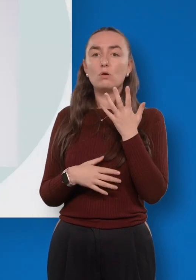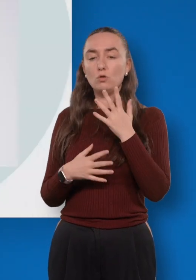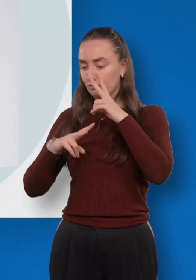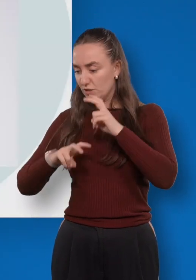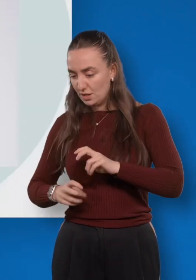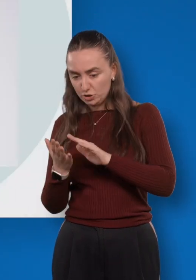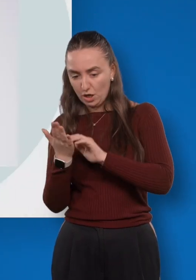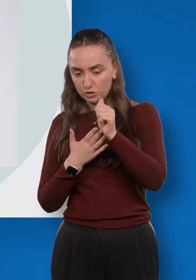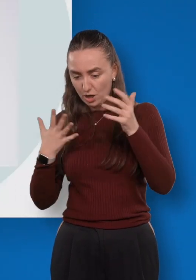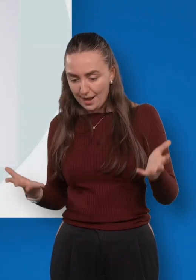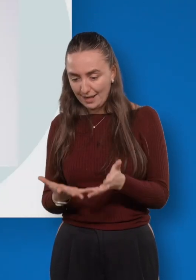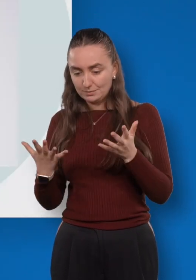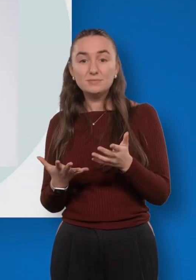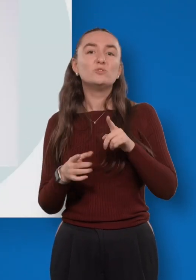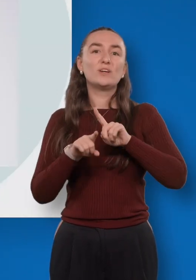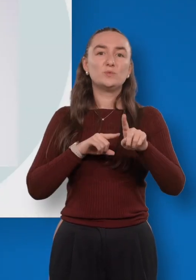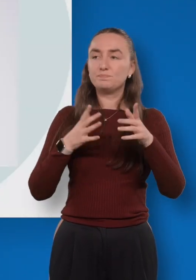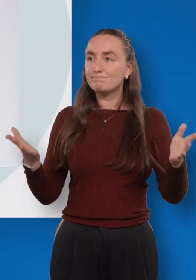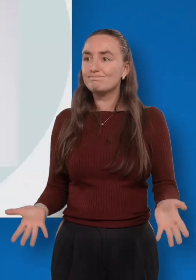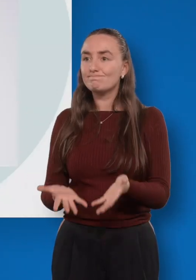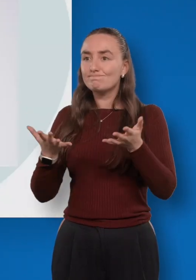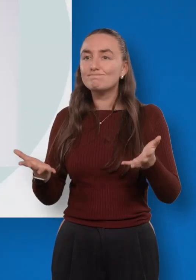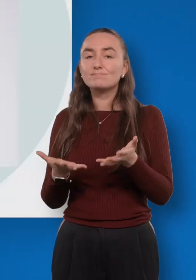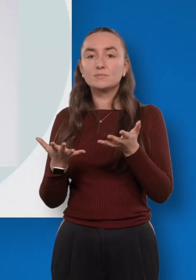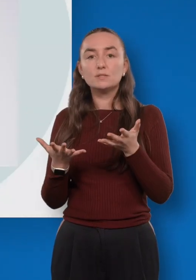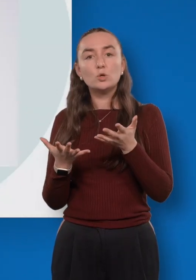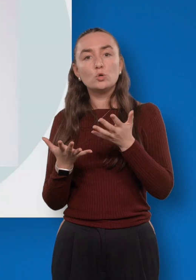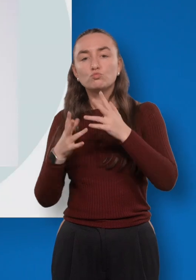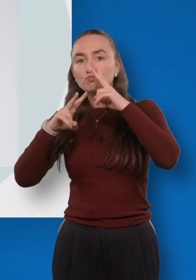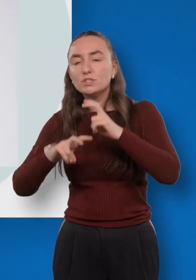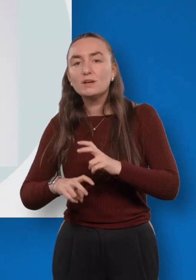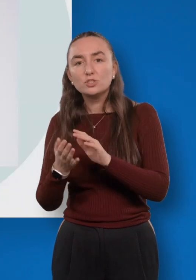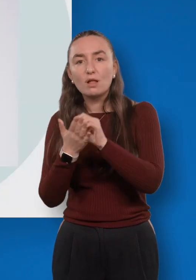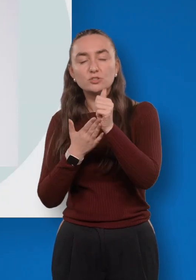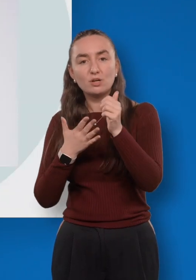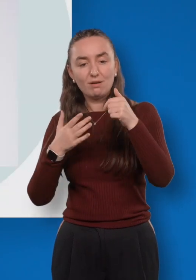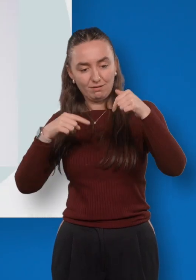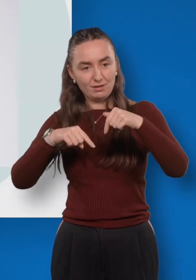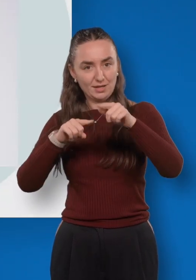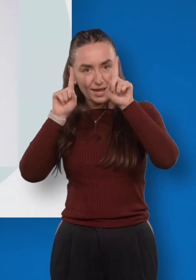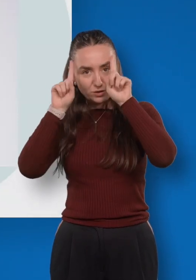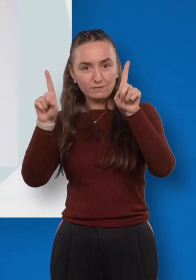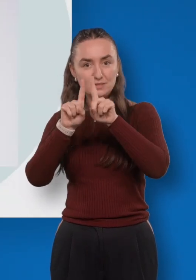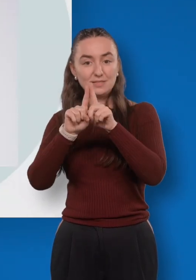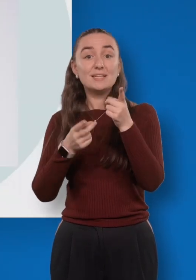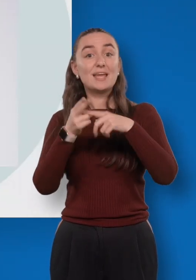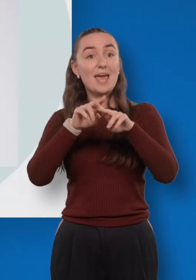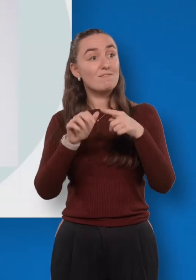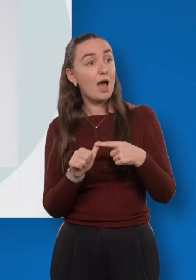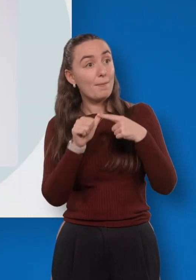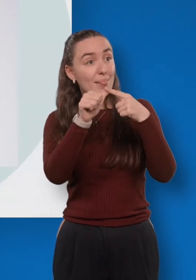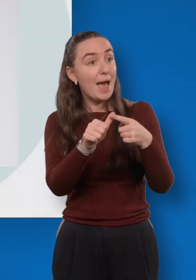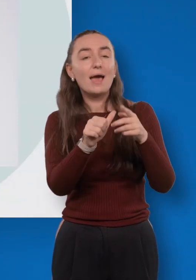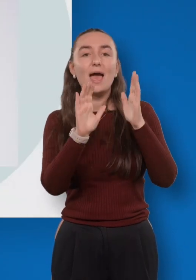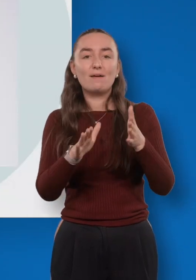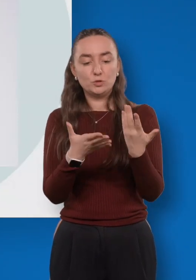apply for activities to foster research culture within the institution. And if you apply for that fund, you have to include